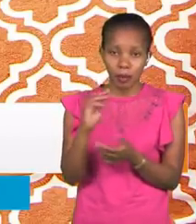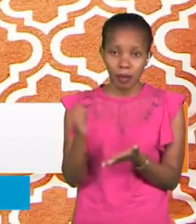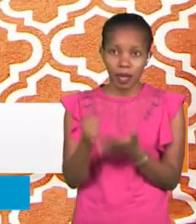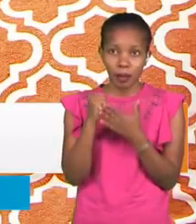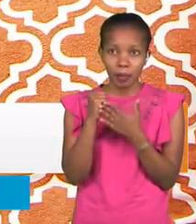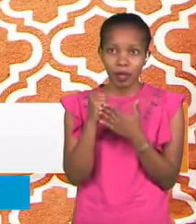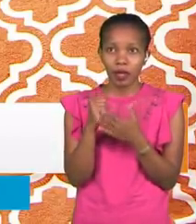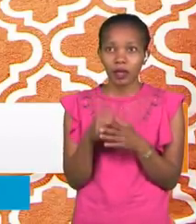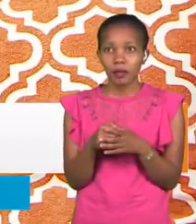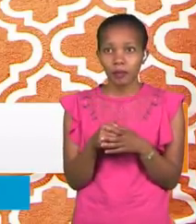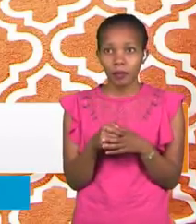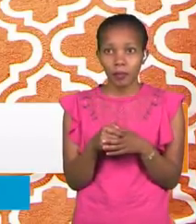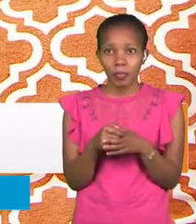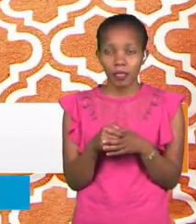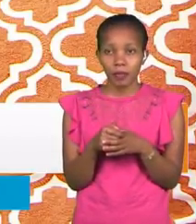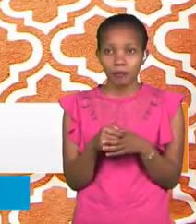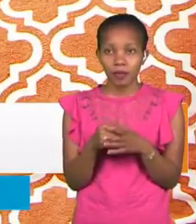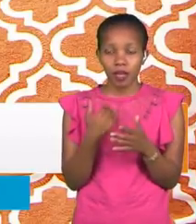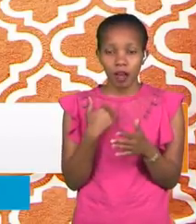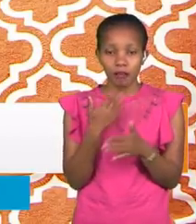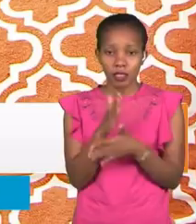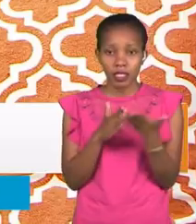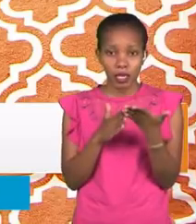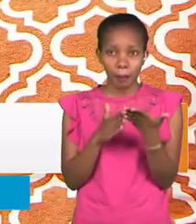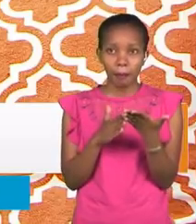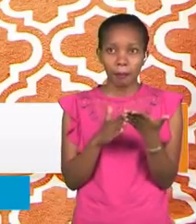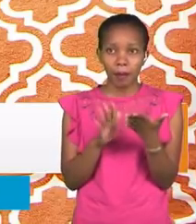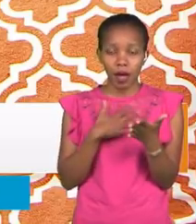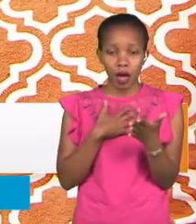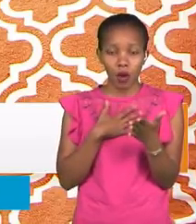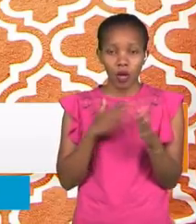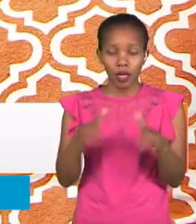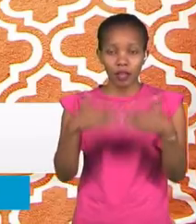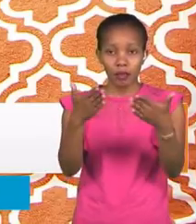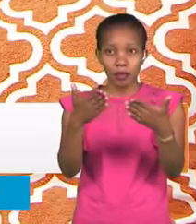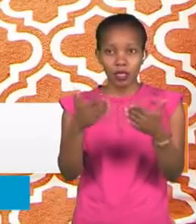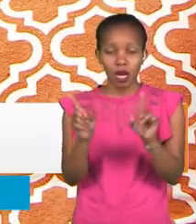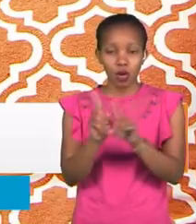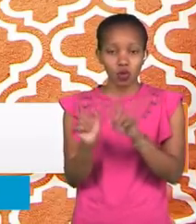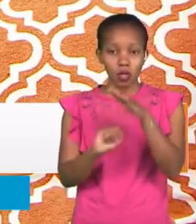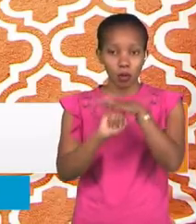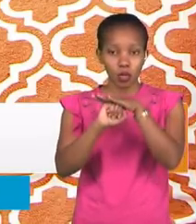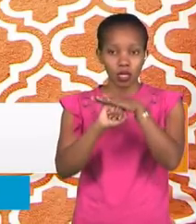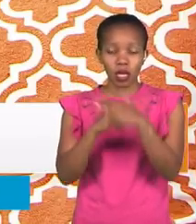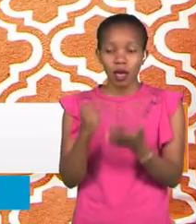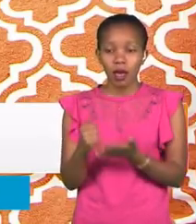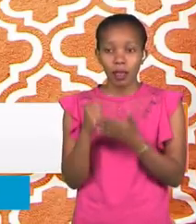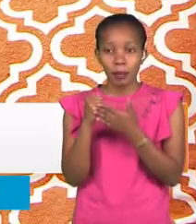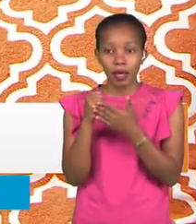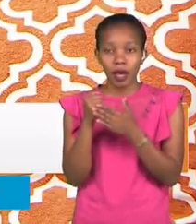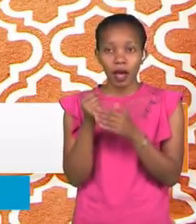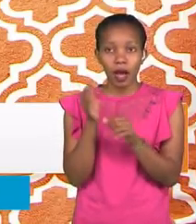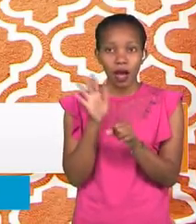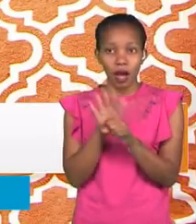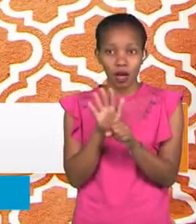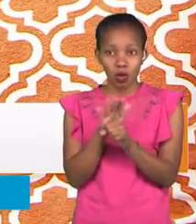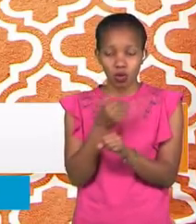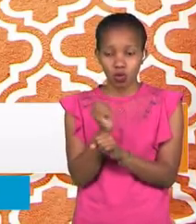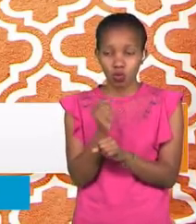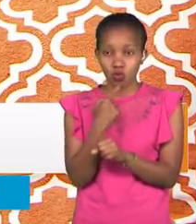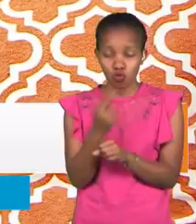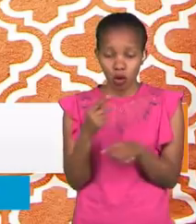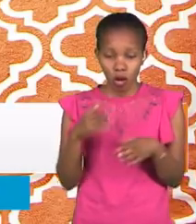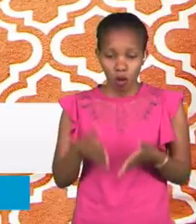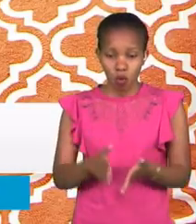us out. They are some of our suppliers and supporters. Uh-huh. And they're helping us out to ensure that that